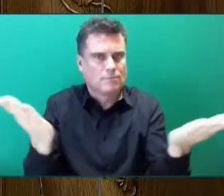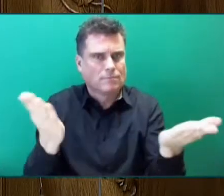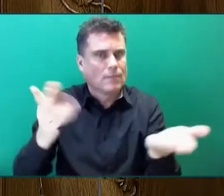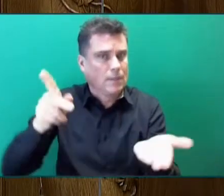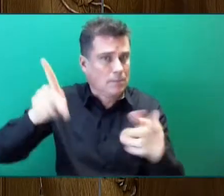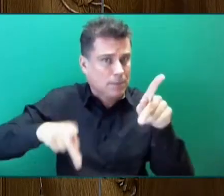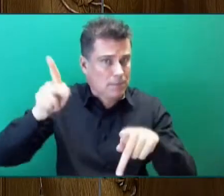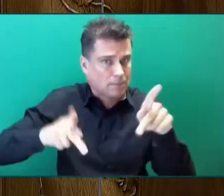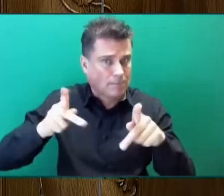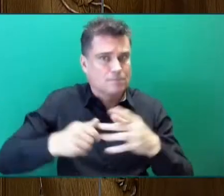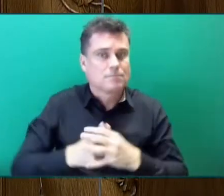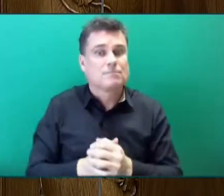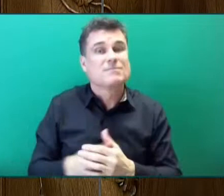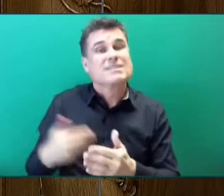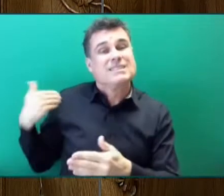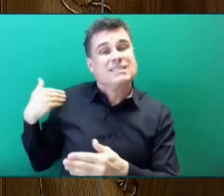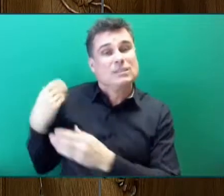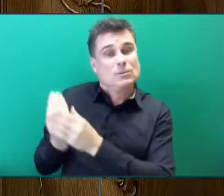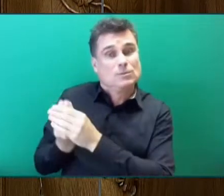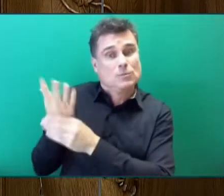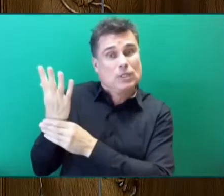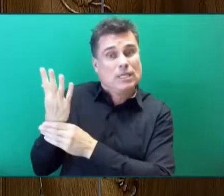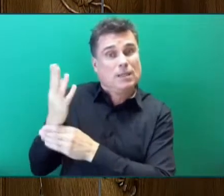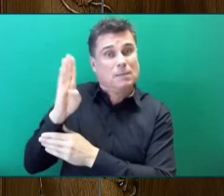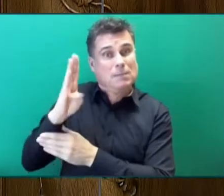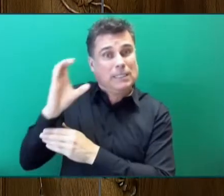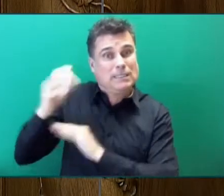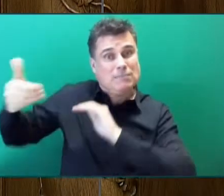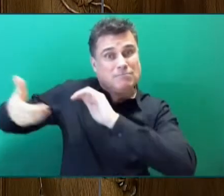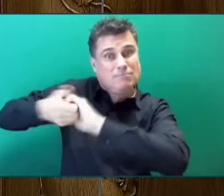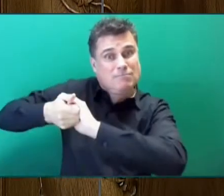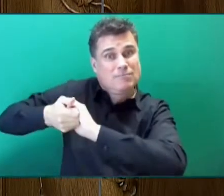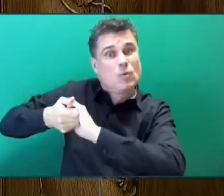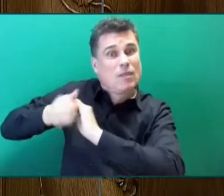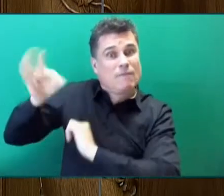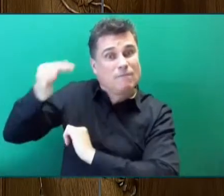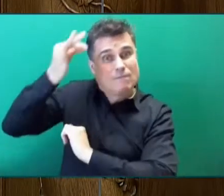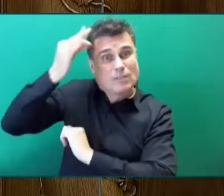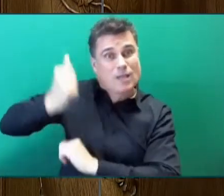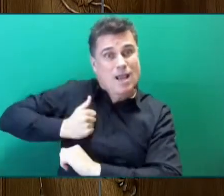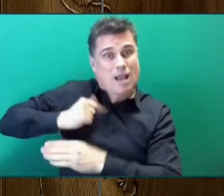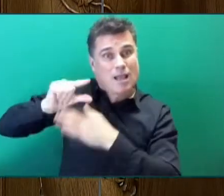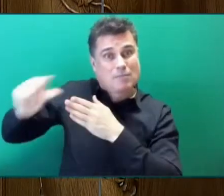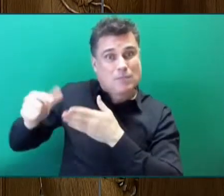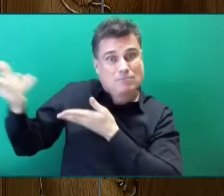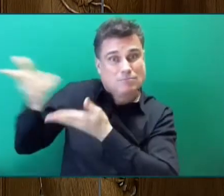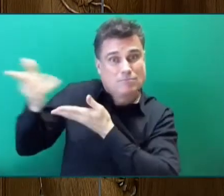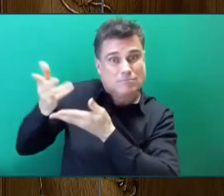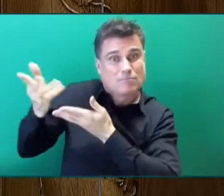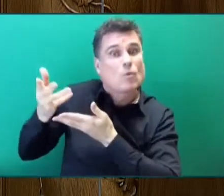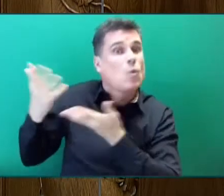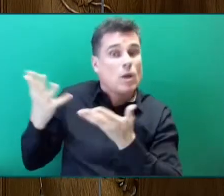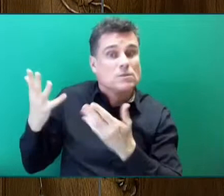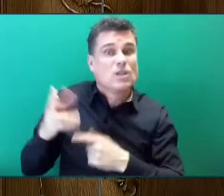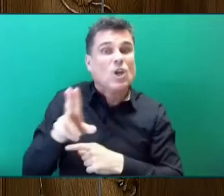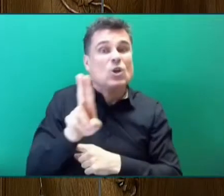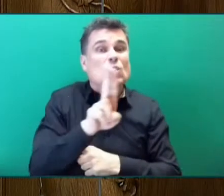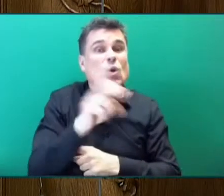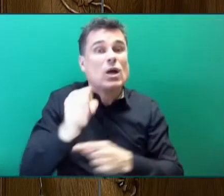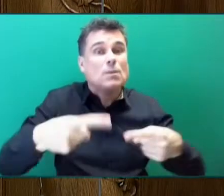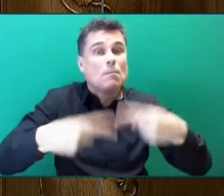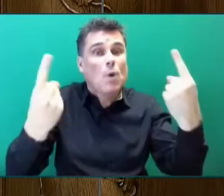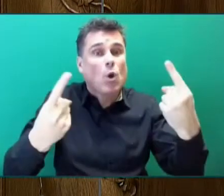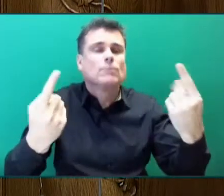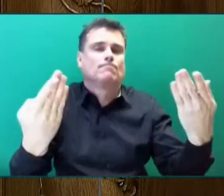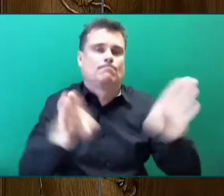to quickly close the border with the United States. Addressed outbreaks in long-term care by limiting workers to one facility